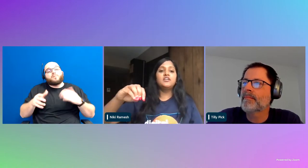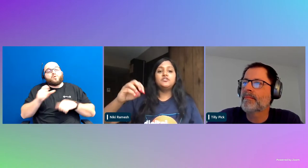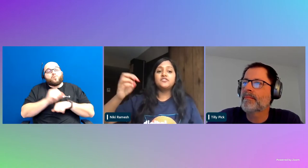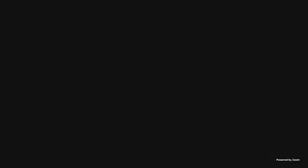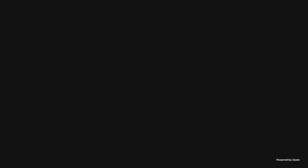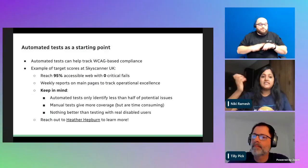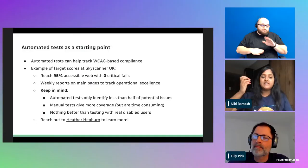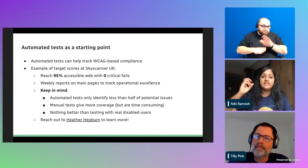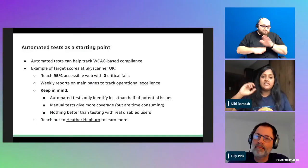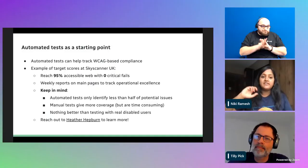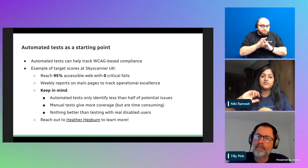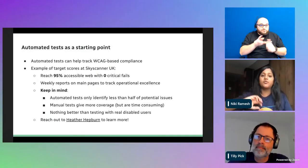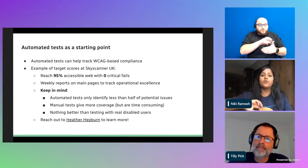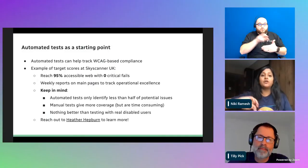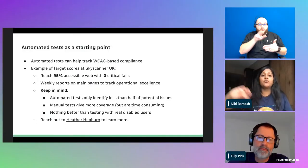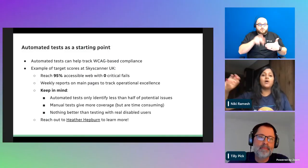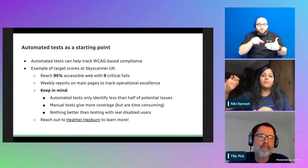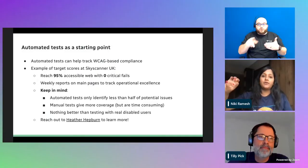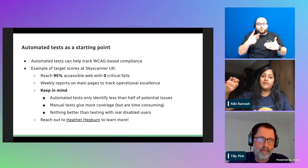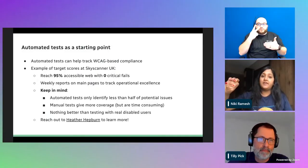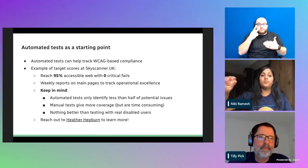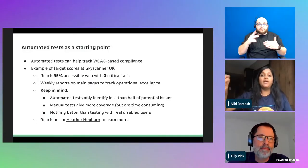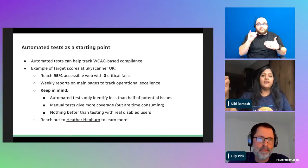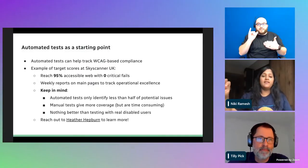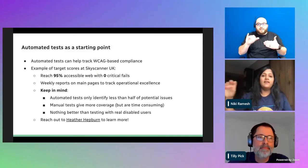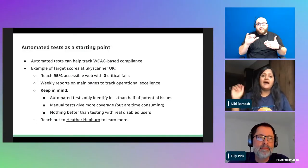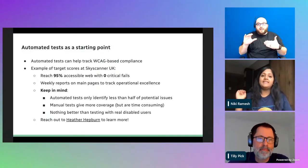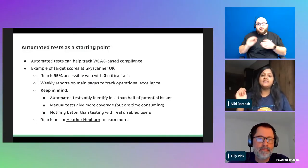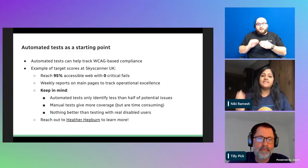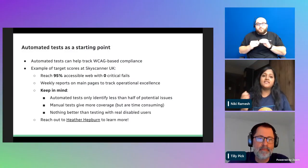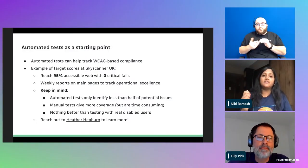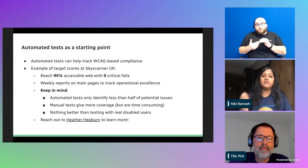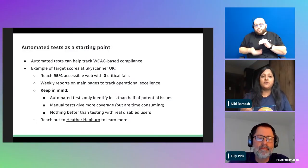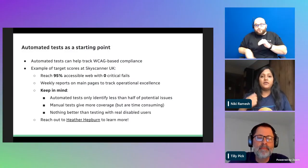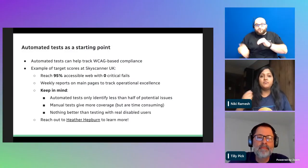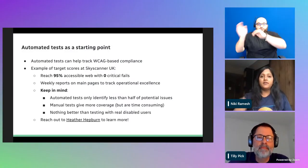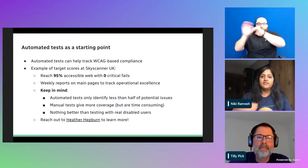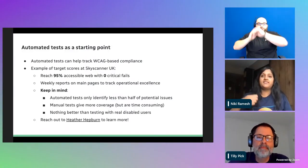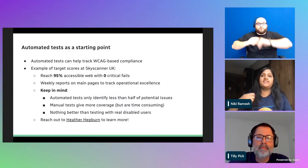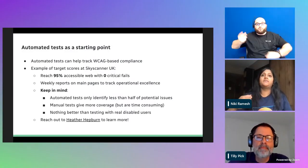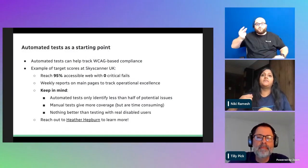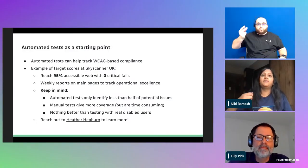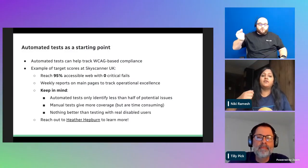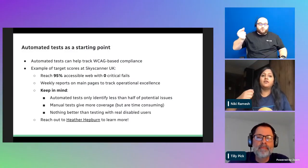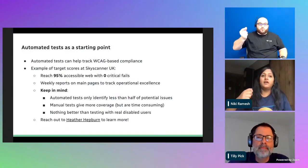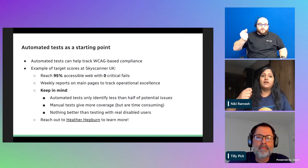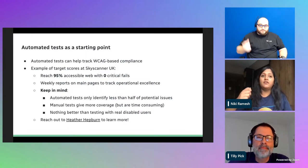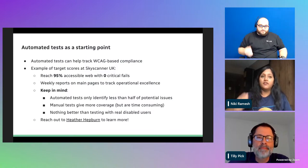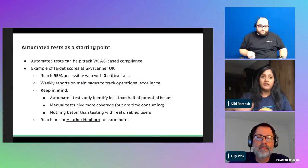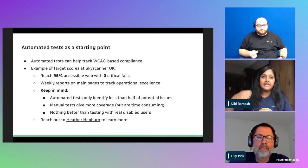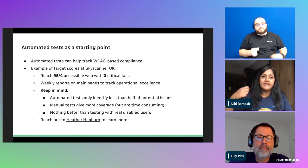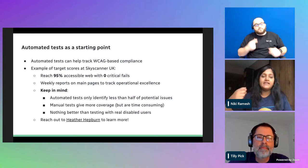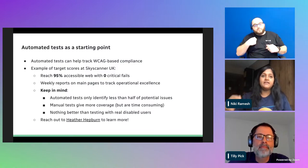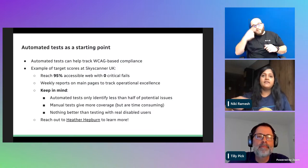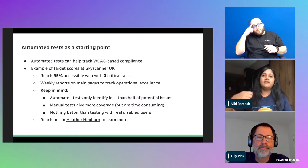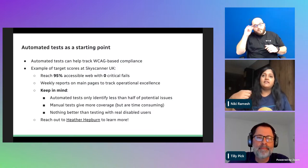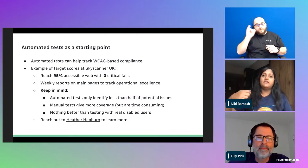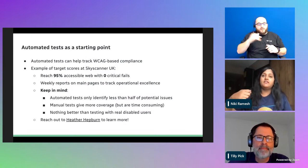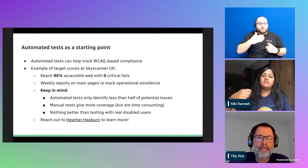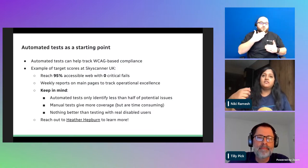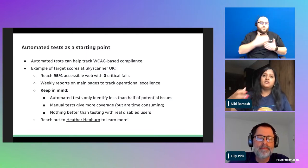result, you see the score go up right away. I think this is a great way to build some